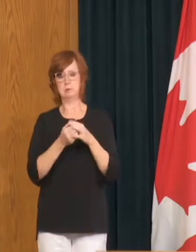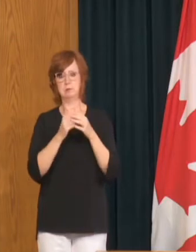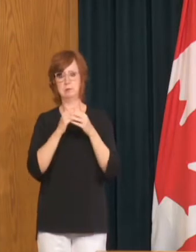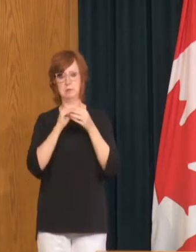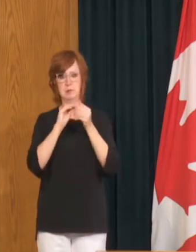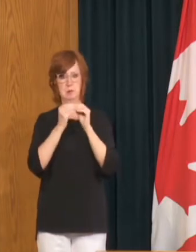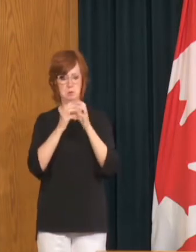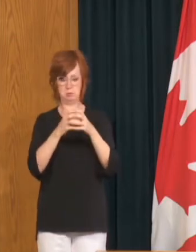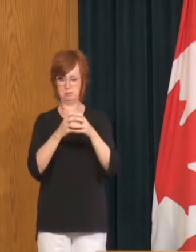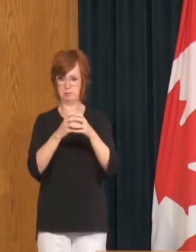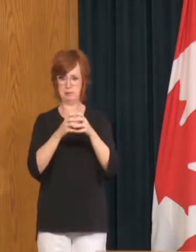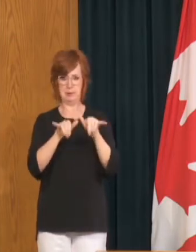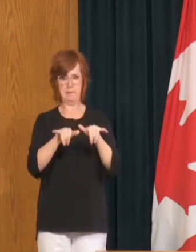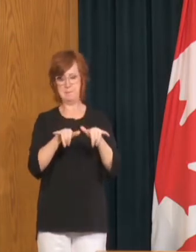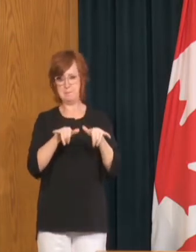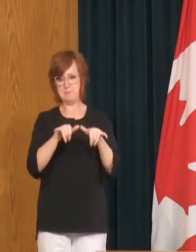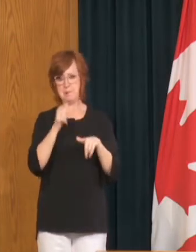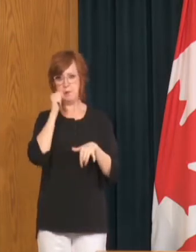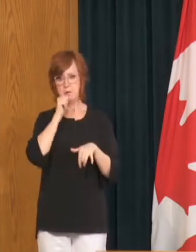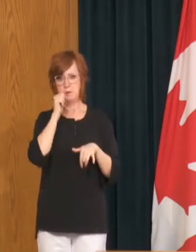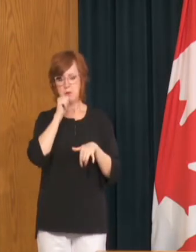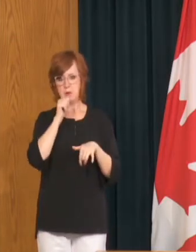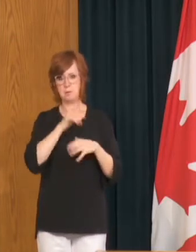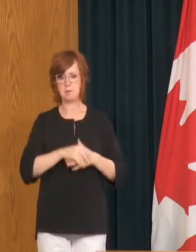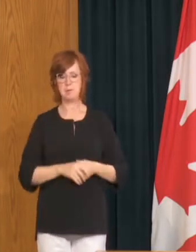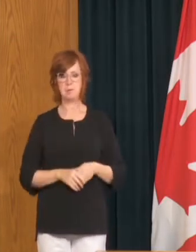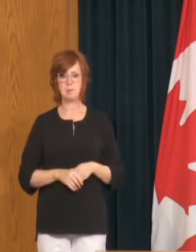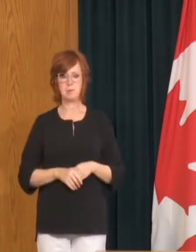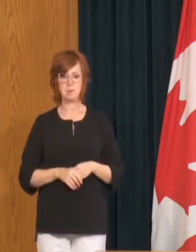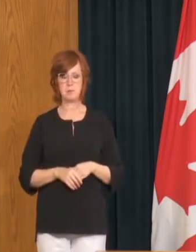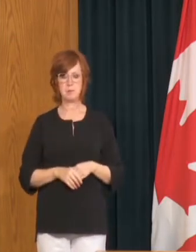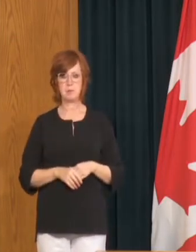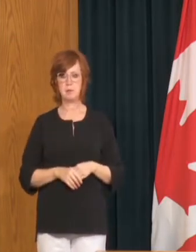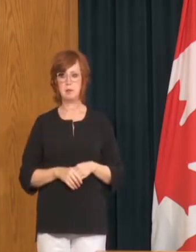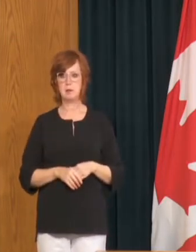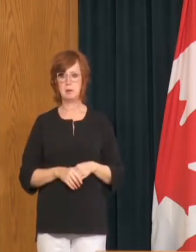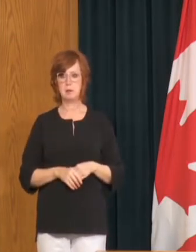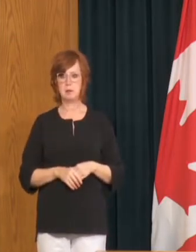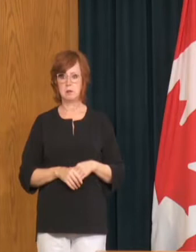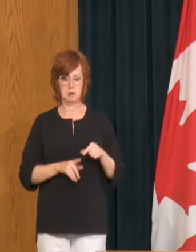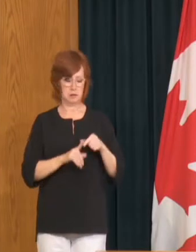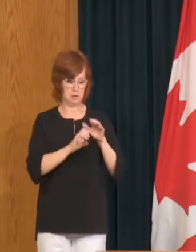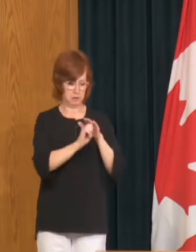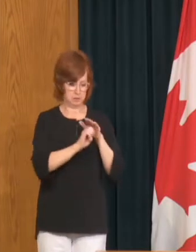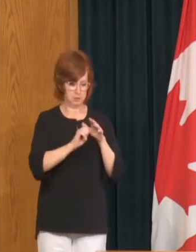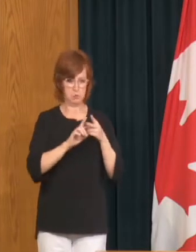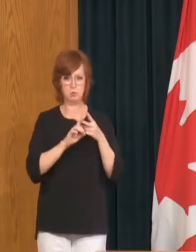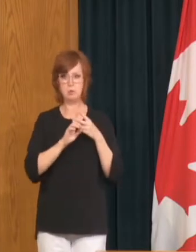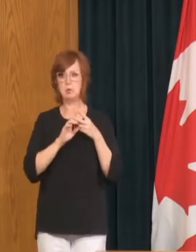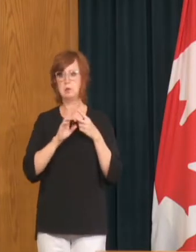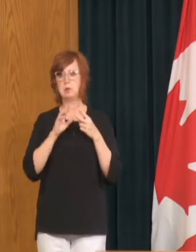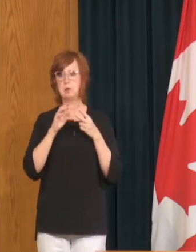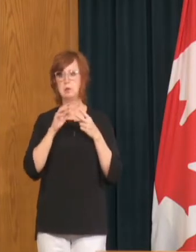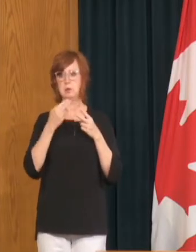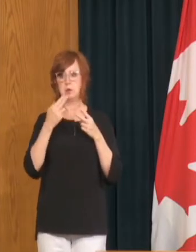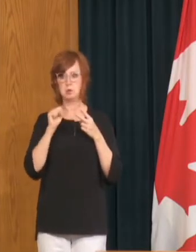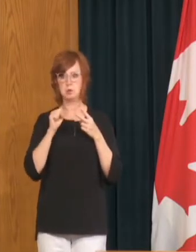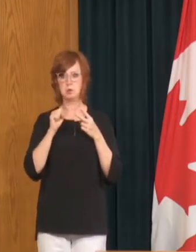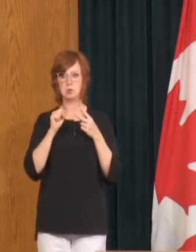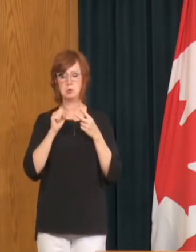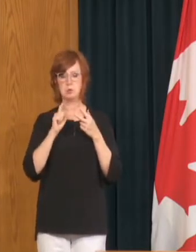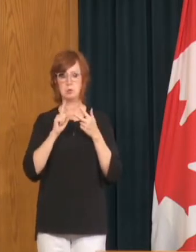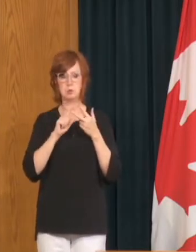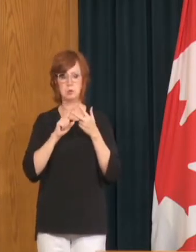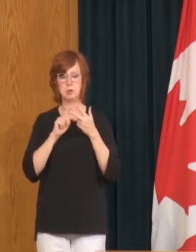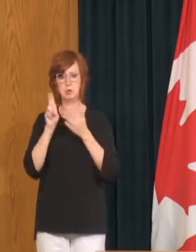students and fixed number of teachers. So elementary schools are a bit different, and high schools are a bit of a hybrid between elementary schools